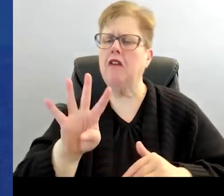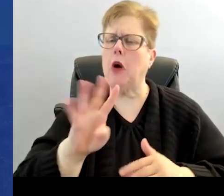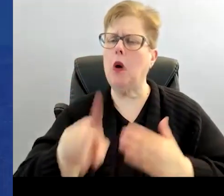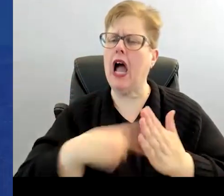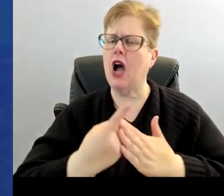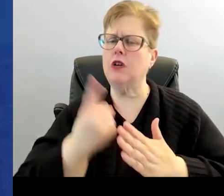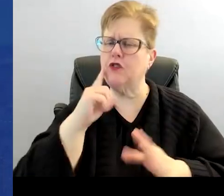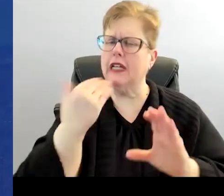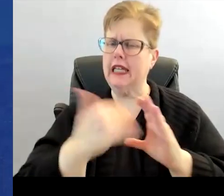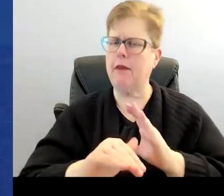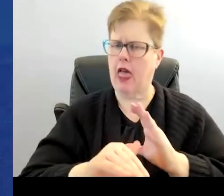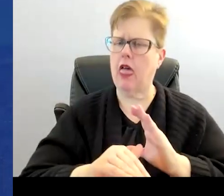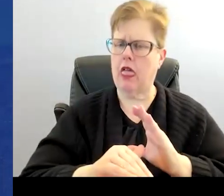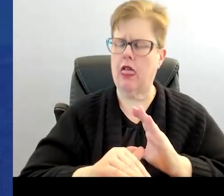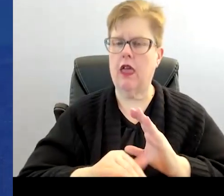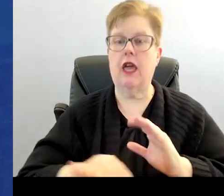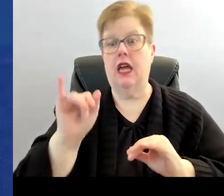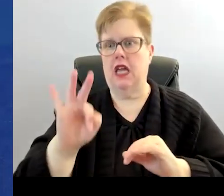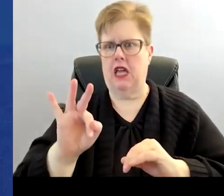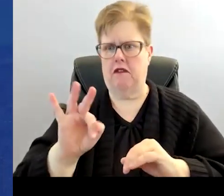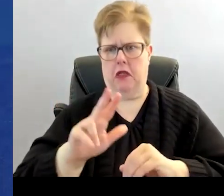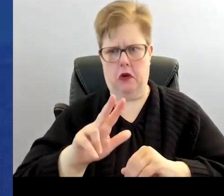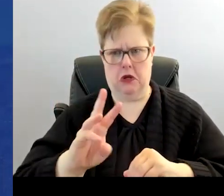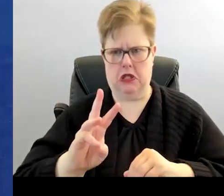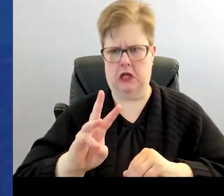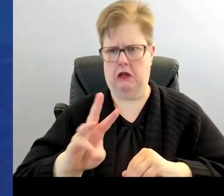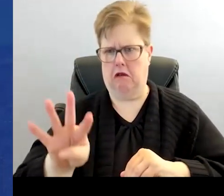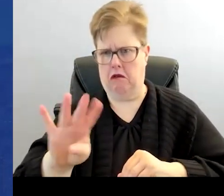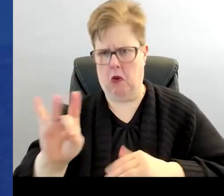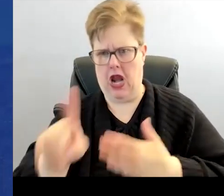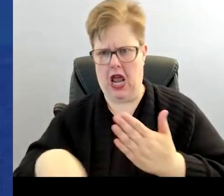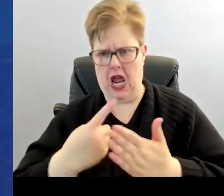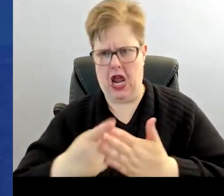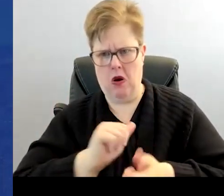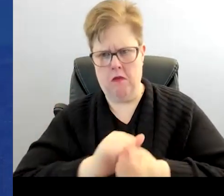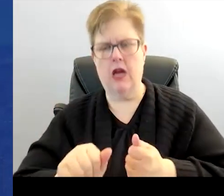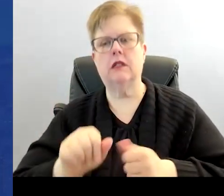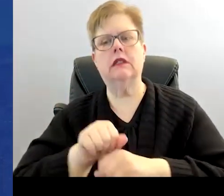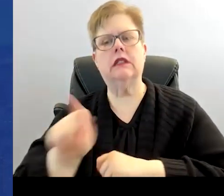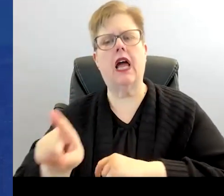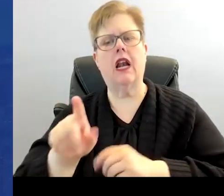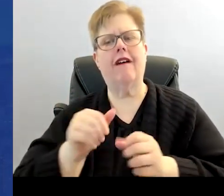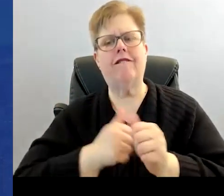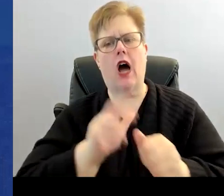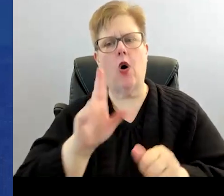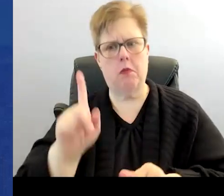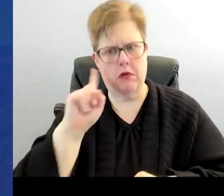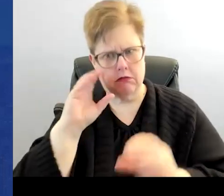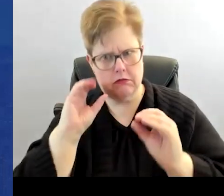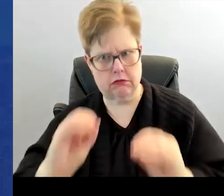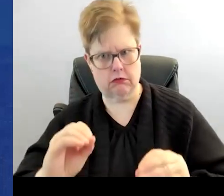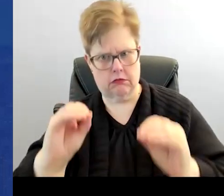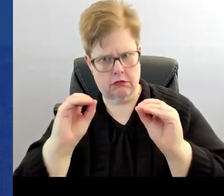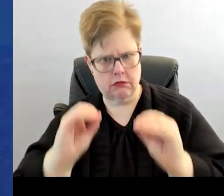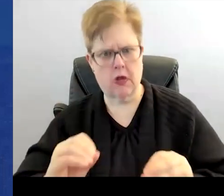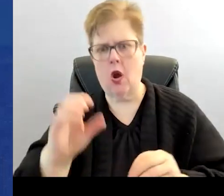for an email response. If 36 to 48 pass, send a follow-up. If you're not getting a response